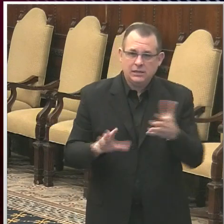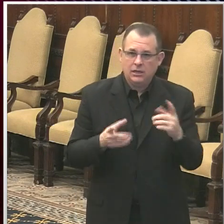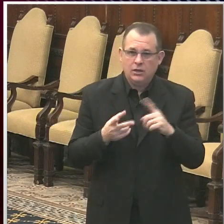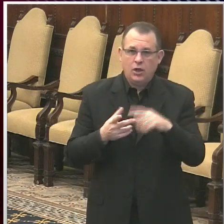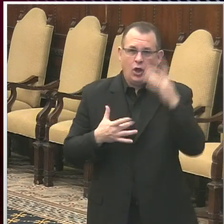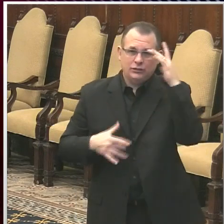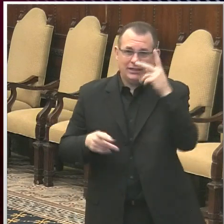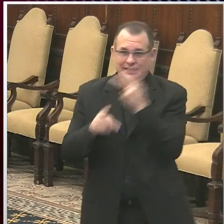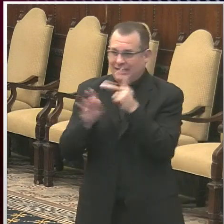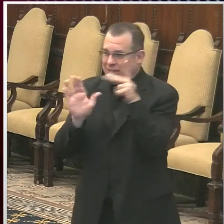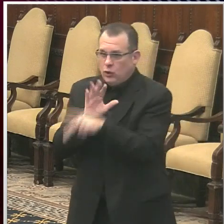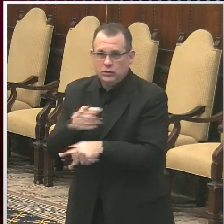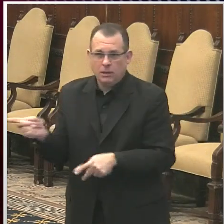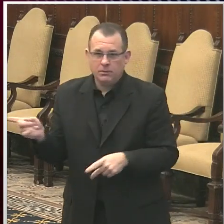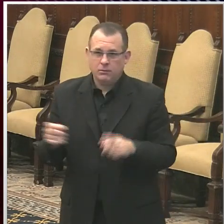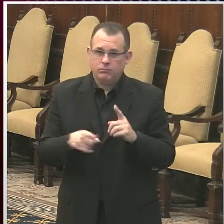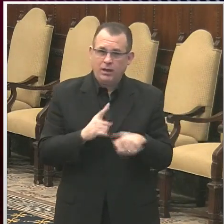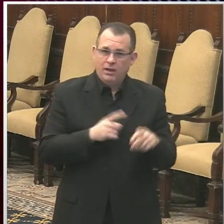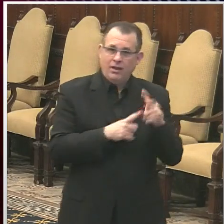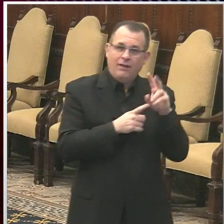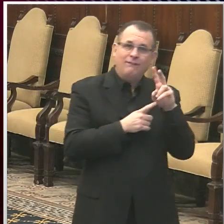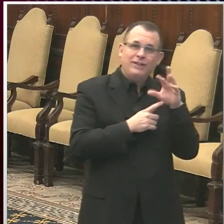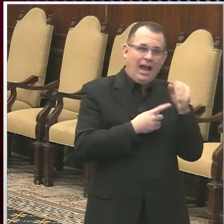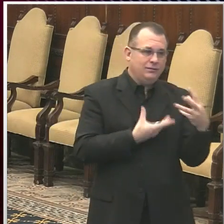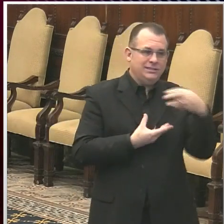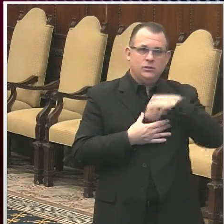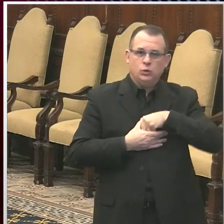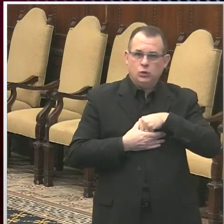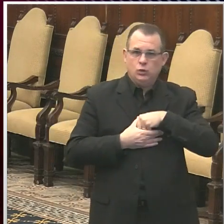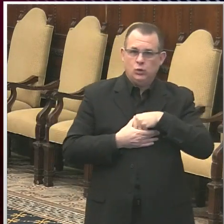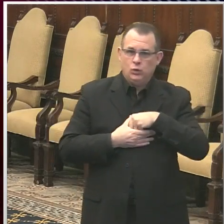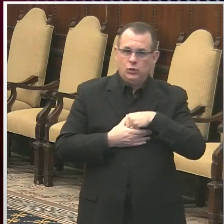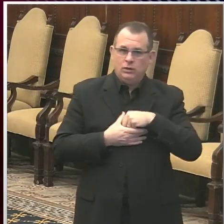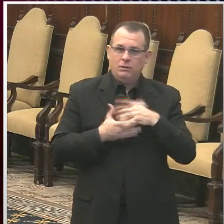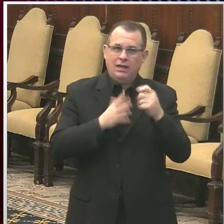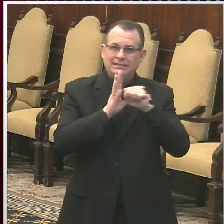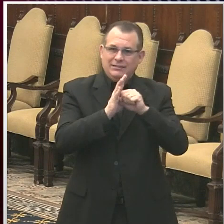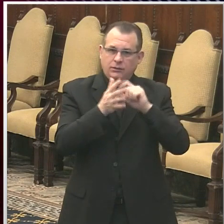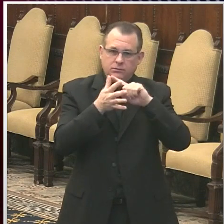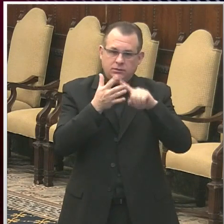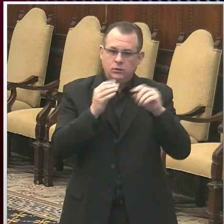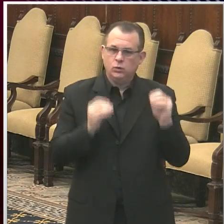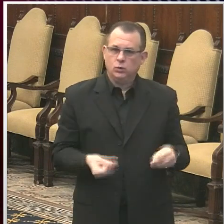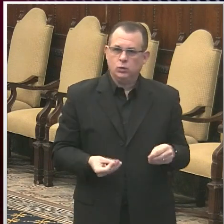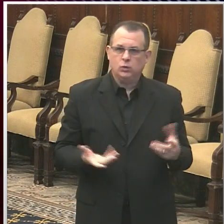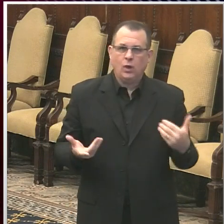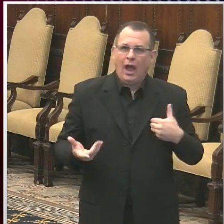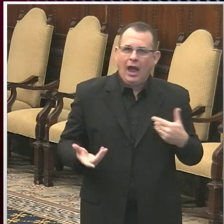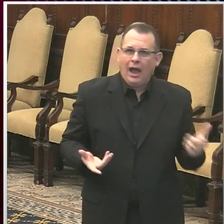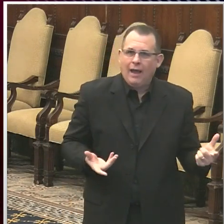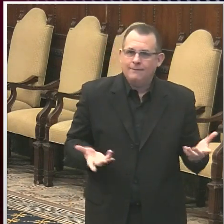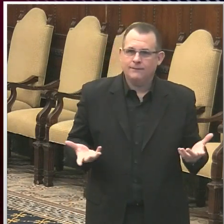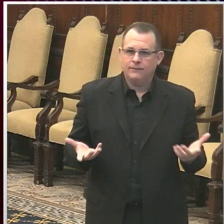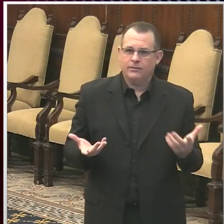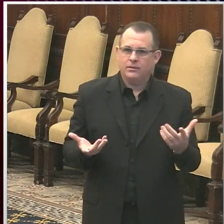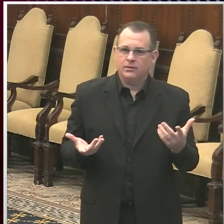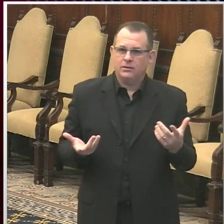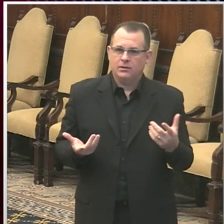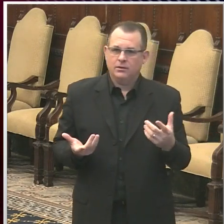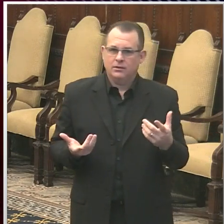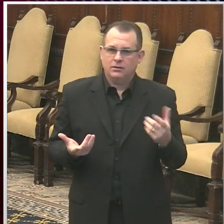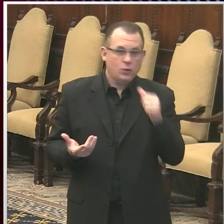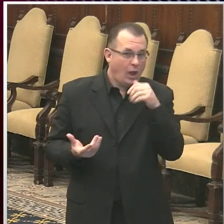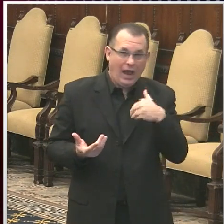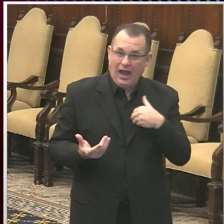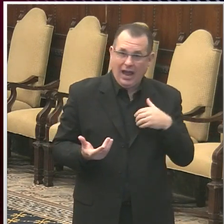fact, they had the virus and they didn't have symptoms and they were not tested. So there may be something like that. I can't say how much additional deaths there may be, but that's